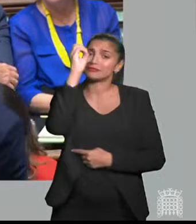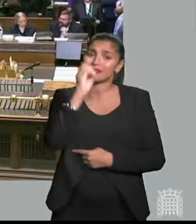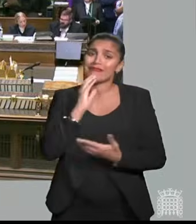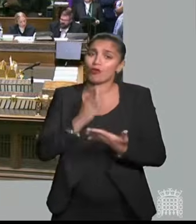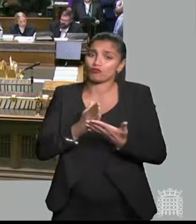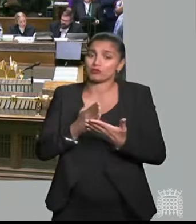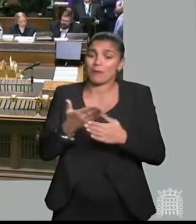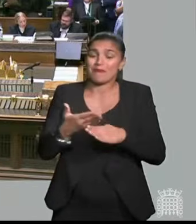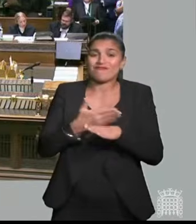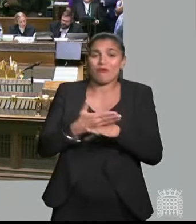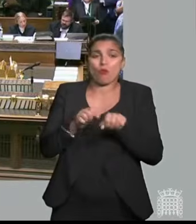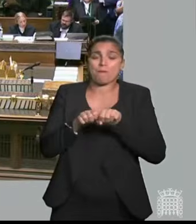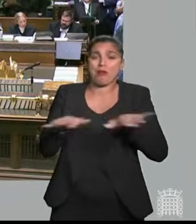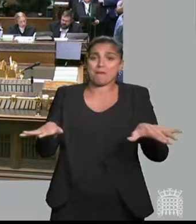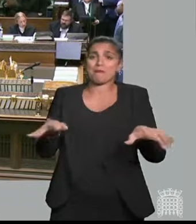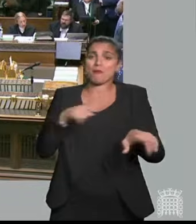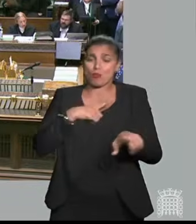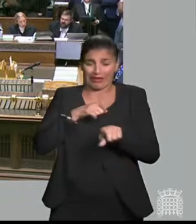sometimes lacking?